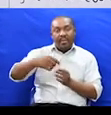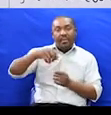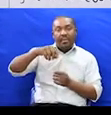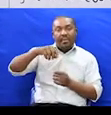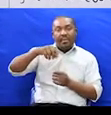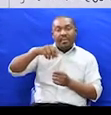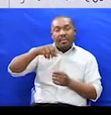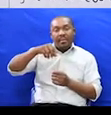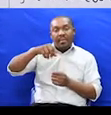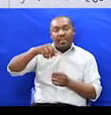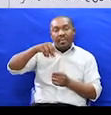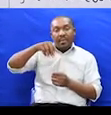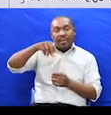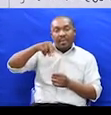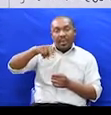called